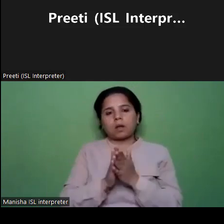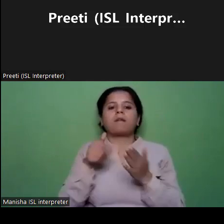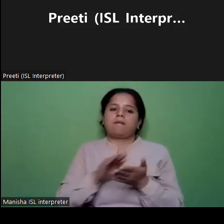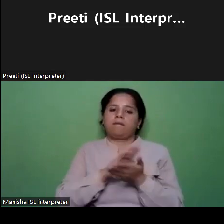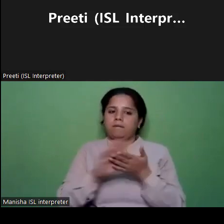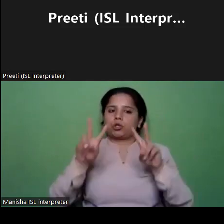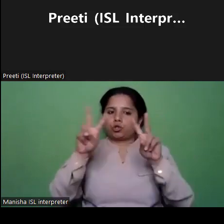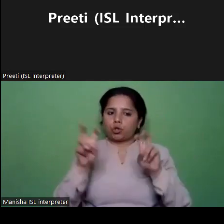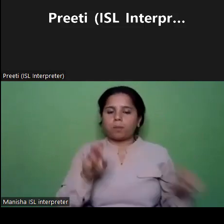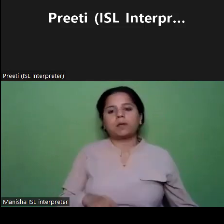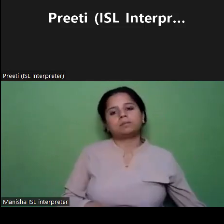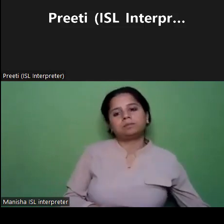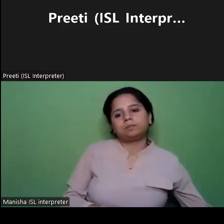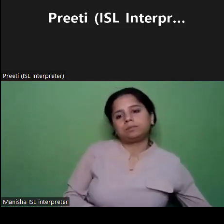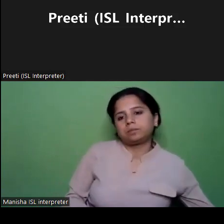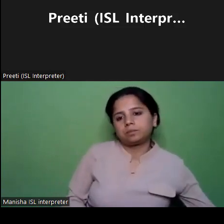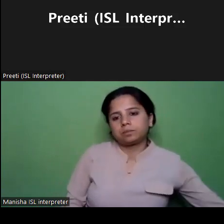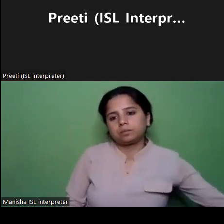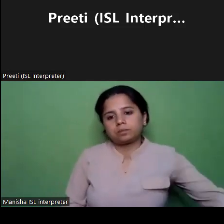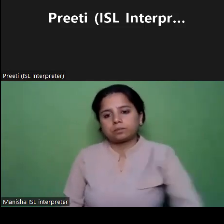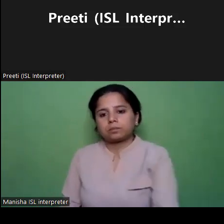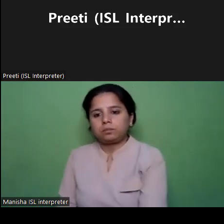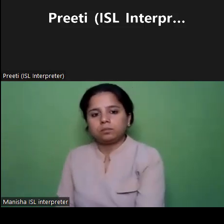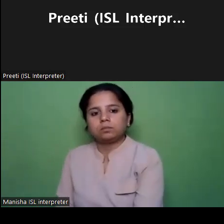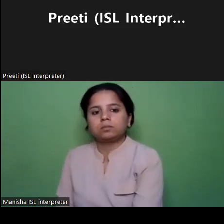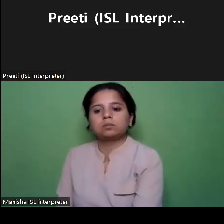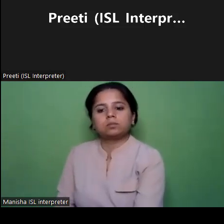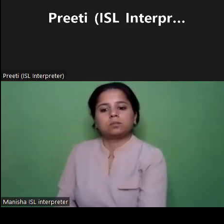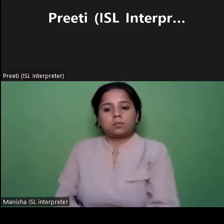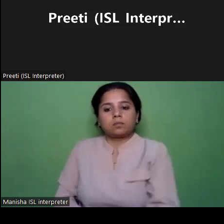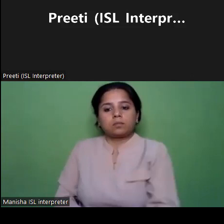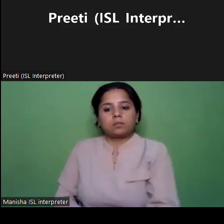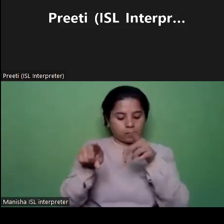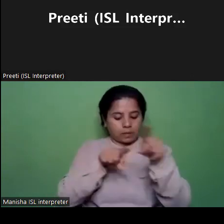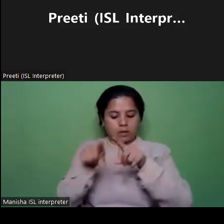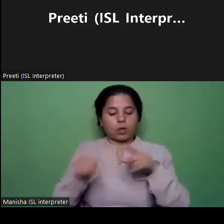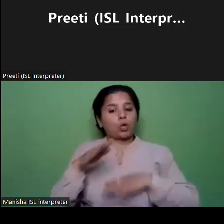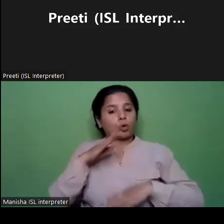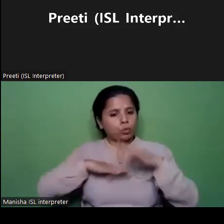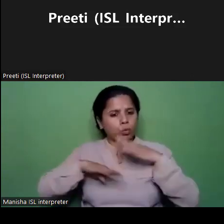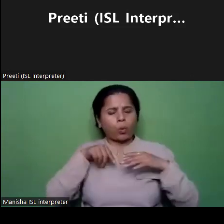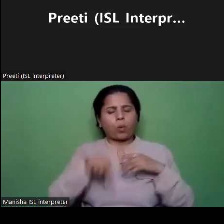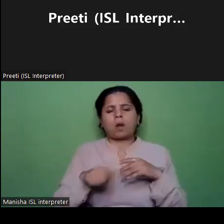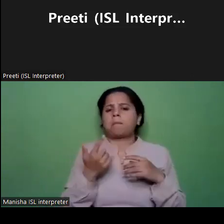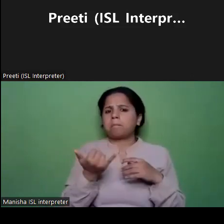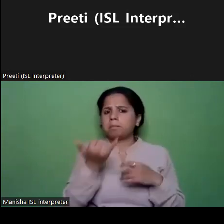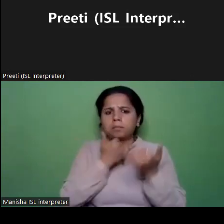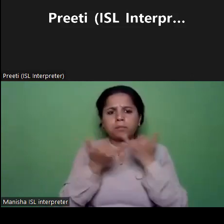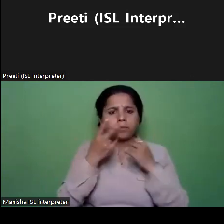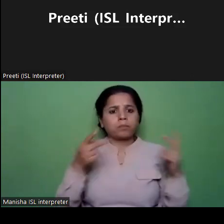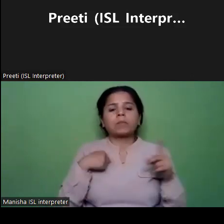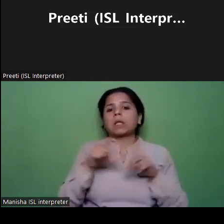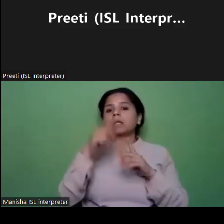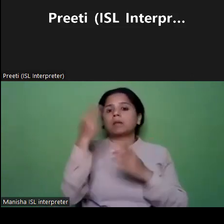right? The fourth is the example of principle of tolerance for error. Does my design, does my